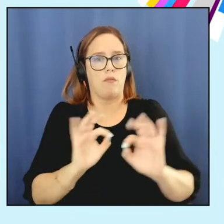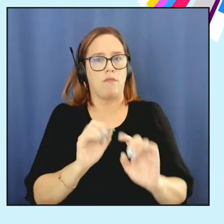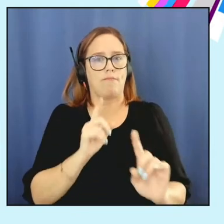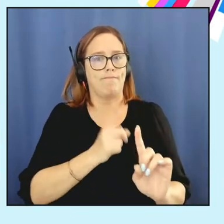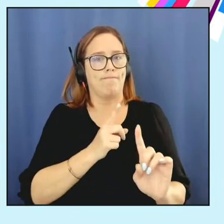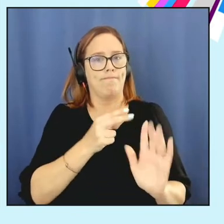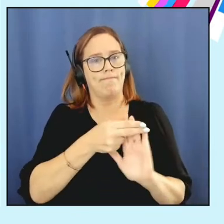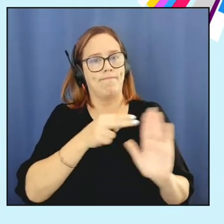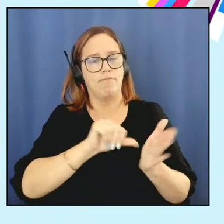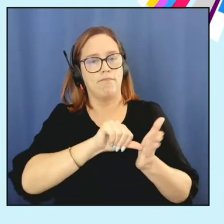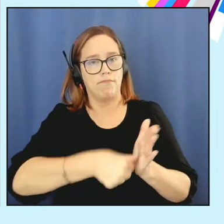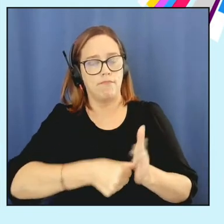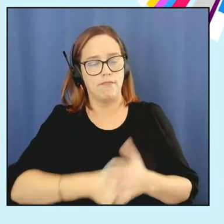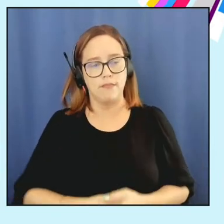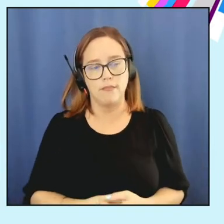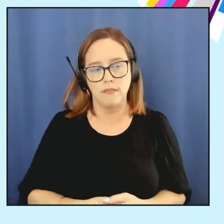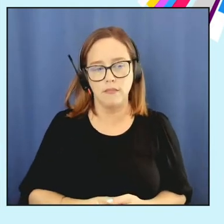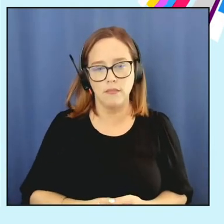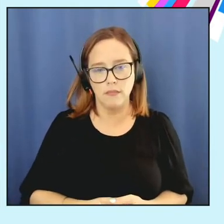think